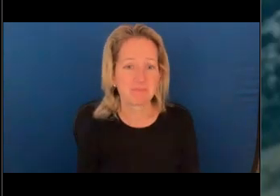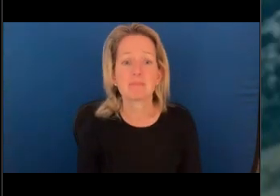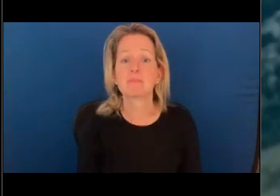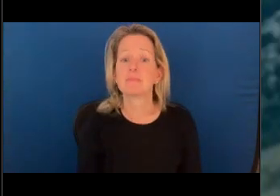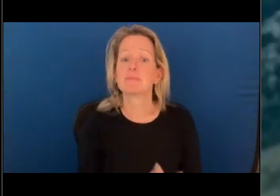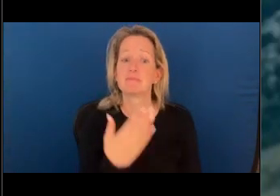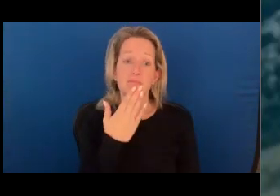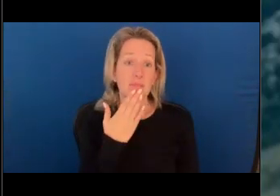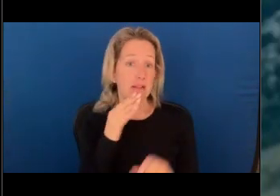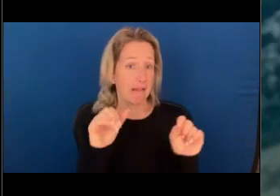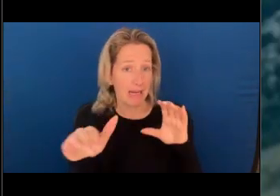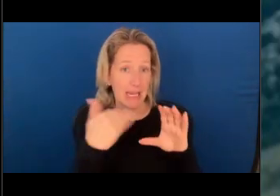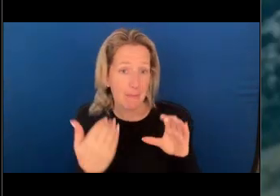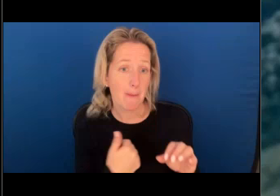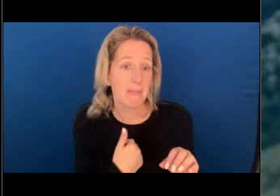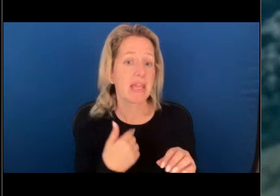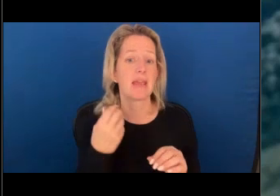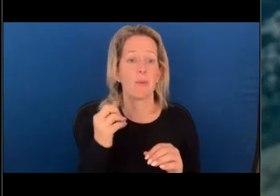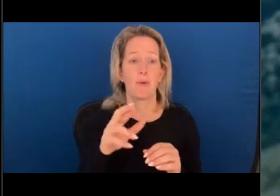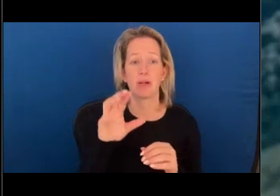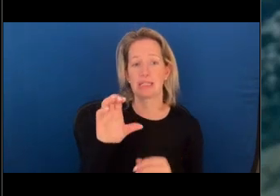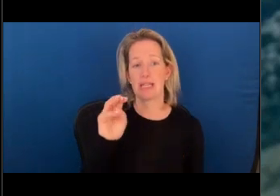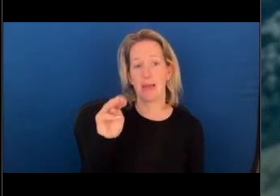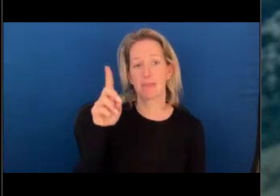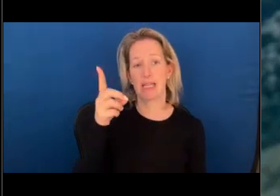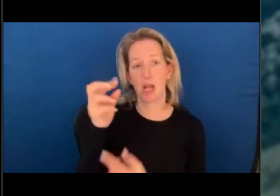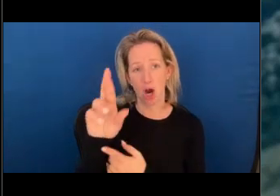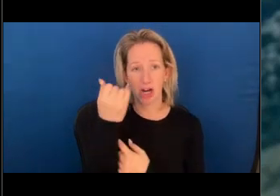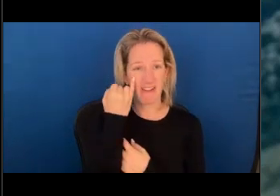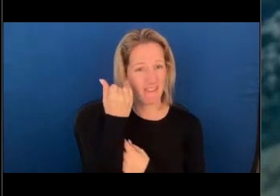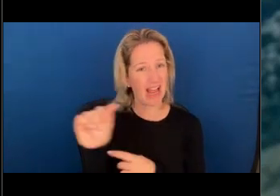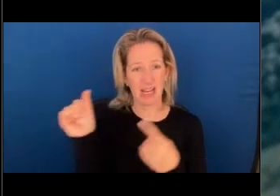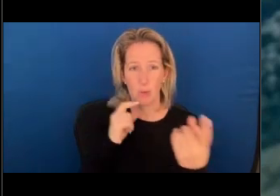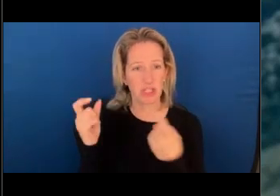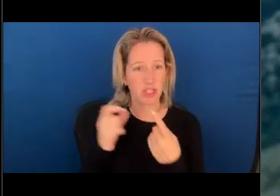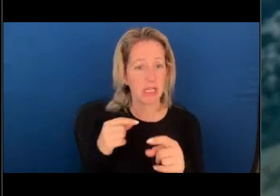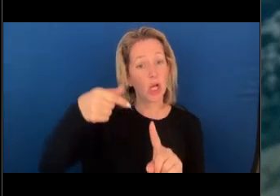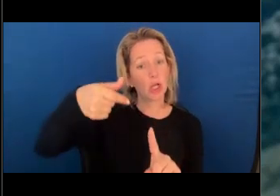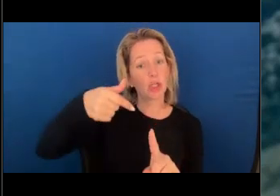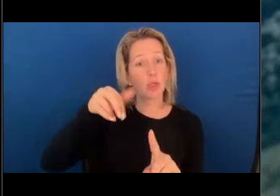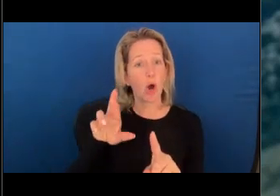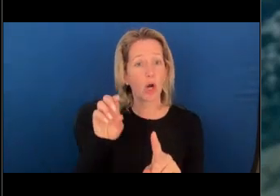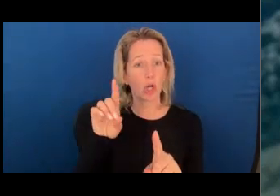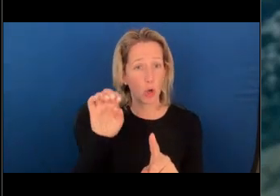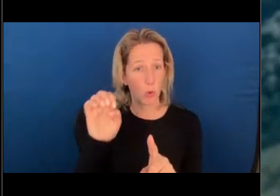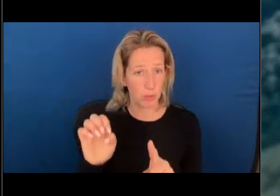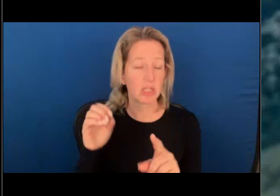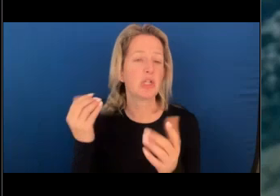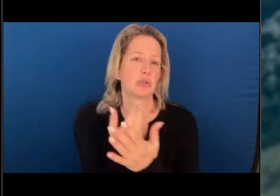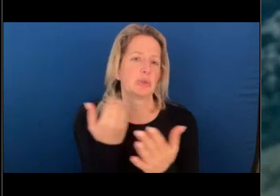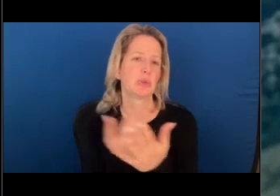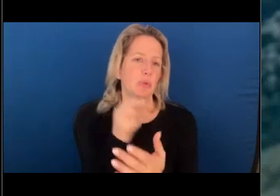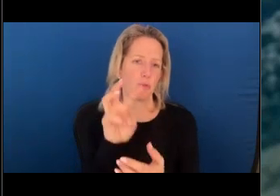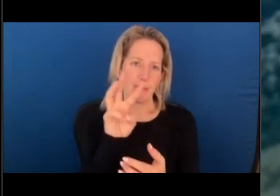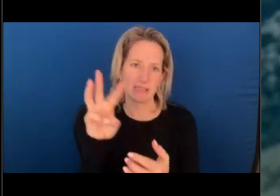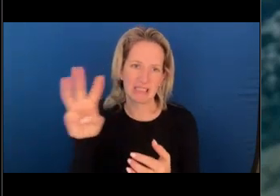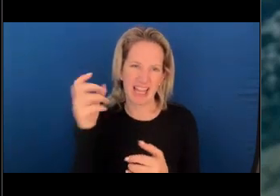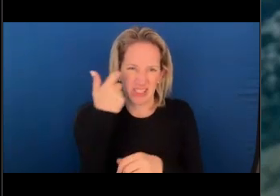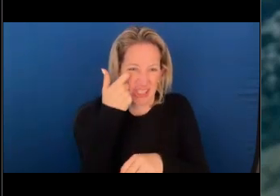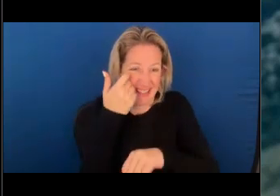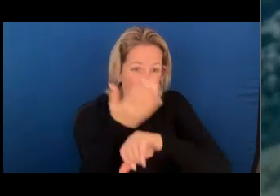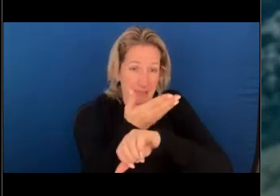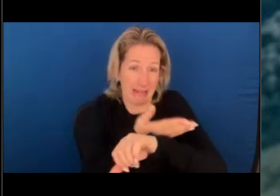to email me or CMDR with any questions. This QR code goes to our newly updated website if you want to learn more about this project or our